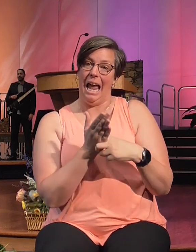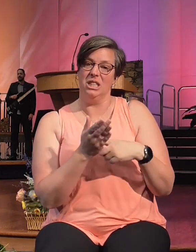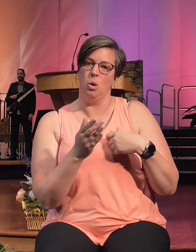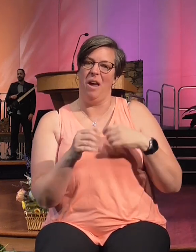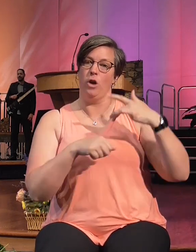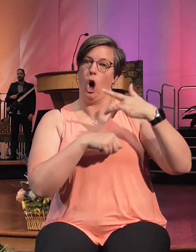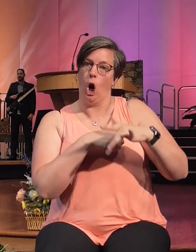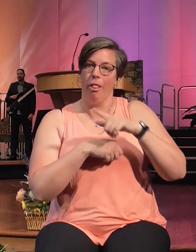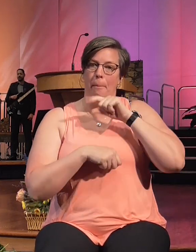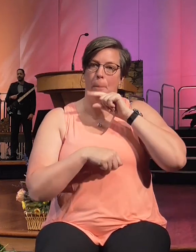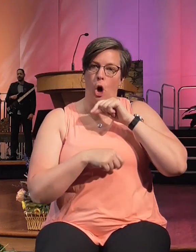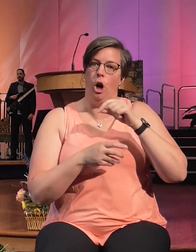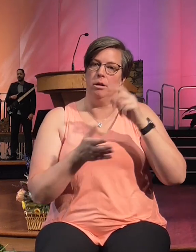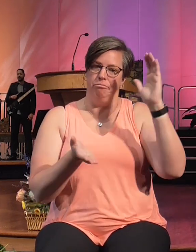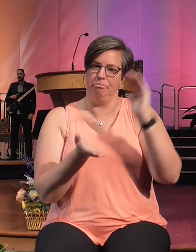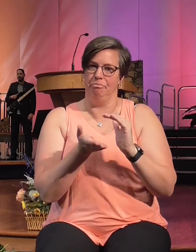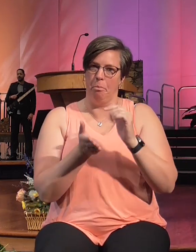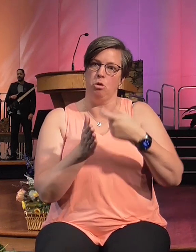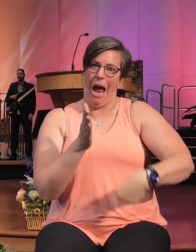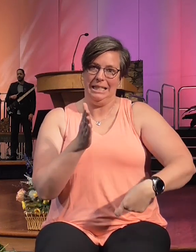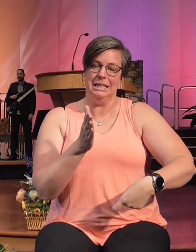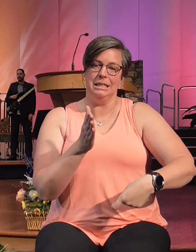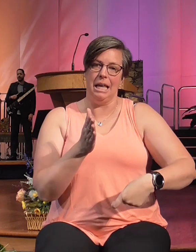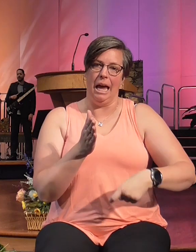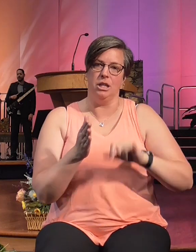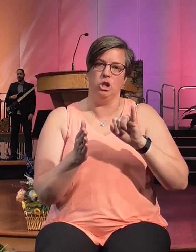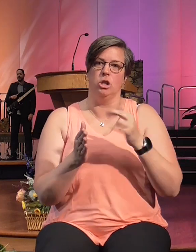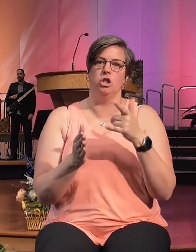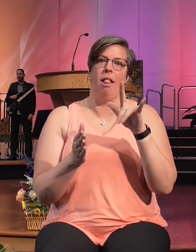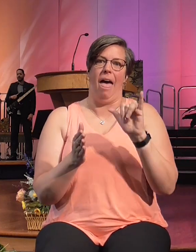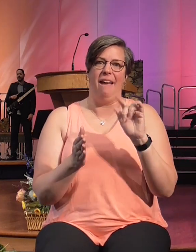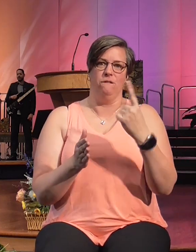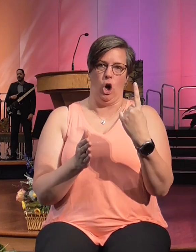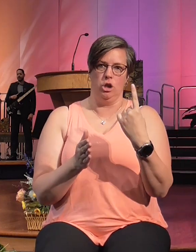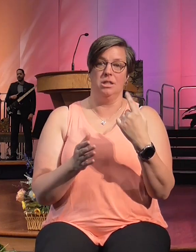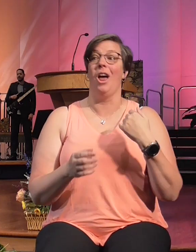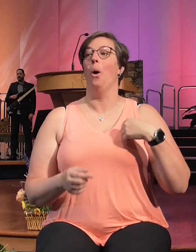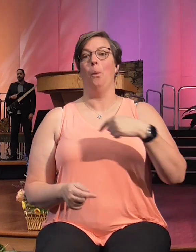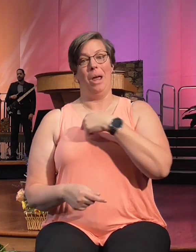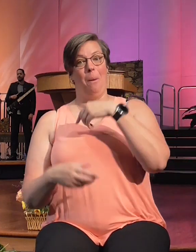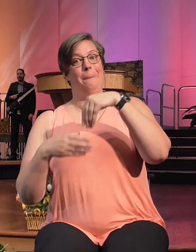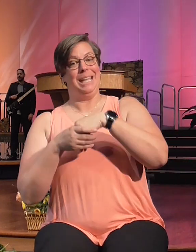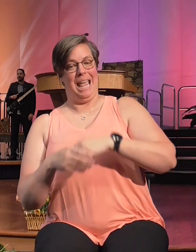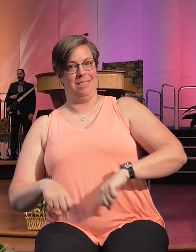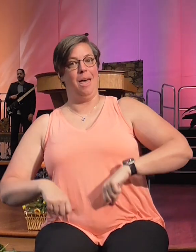event center. And we are going to be in the Pride Parade